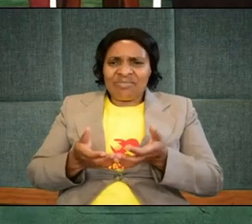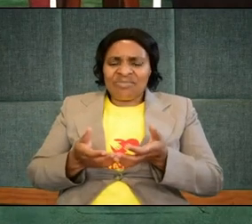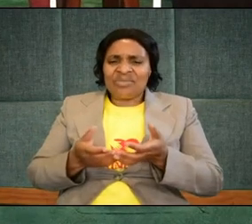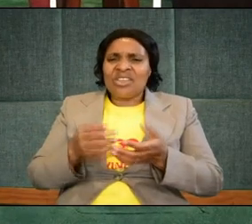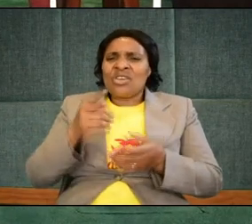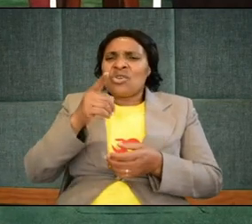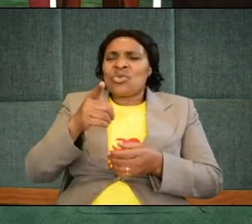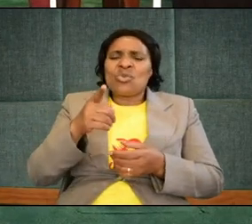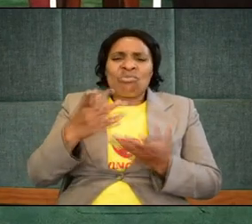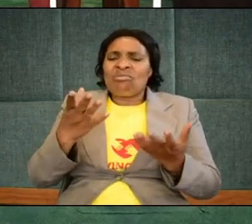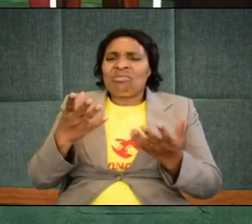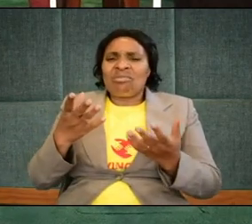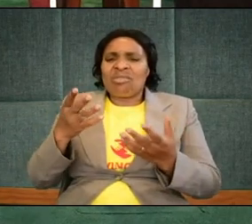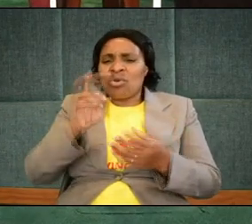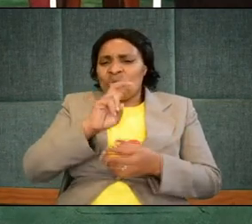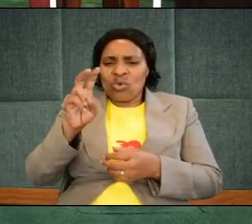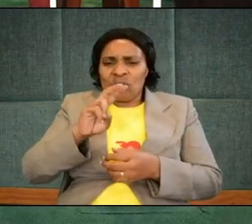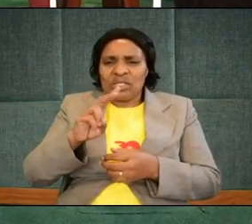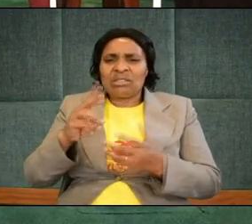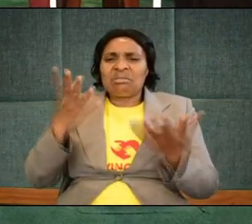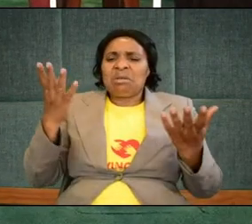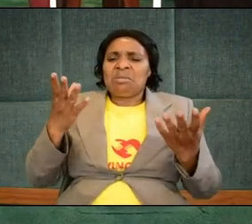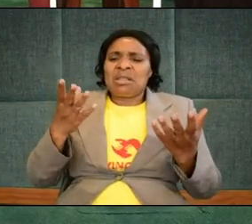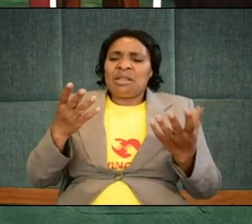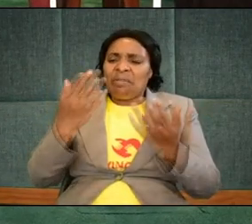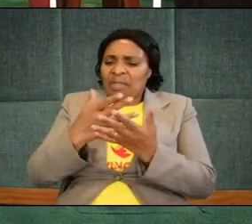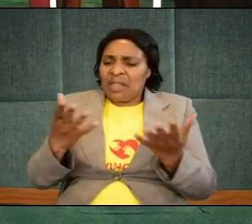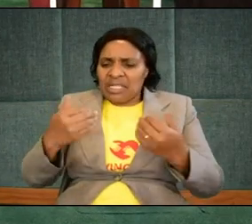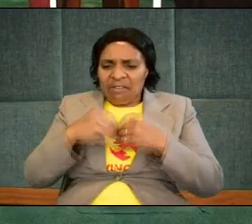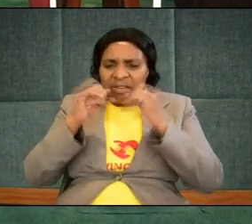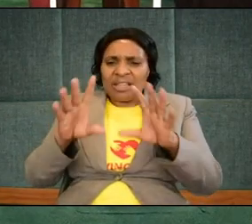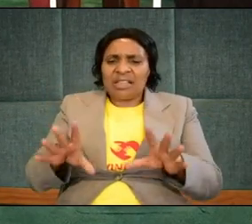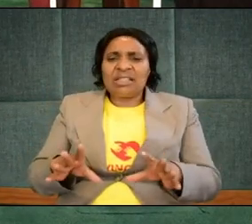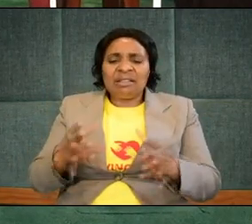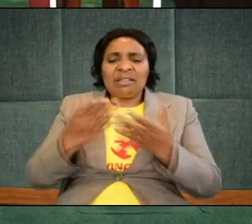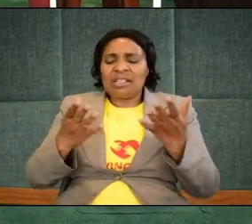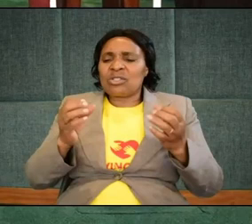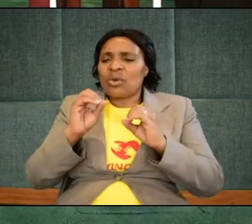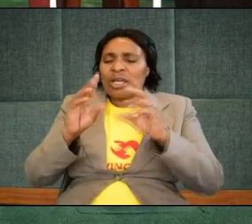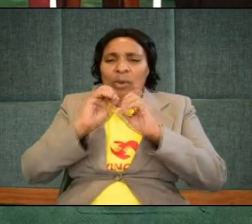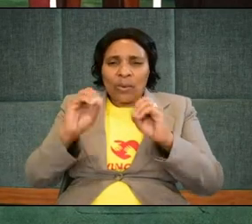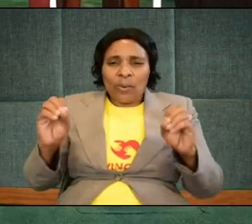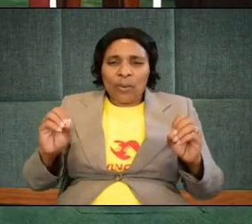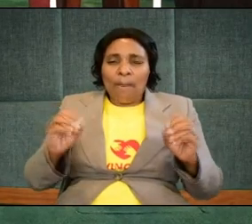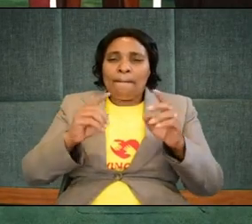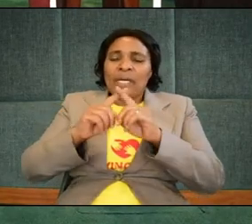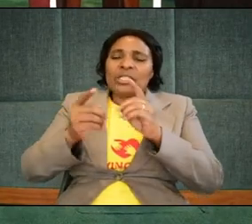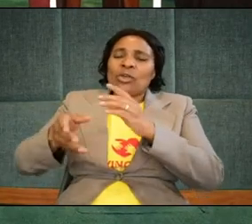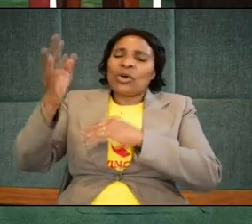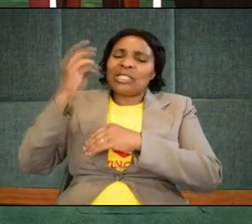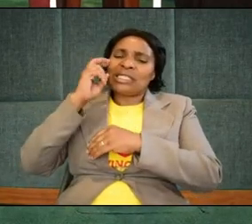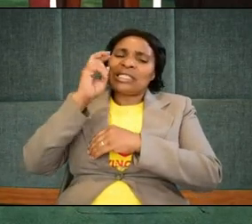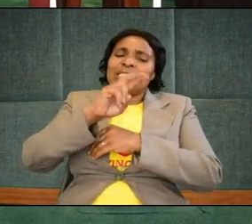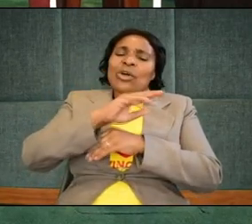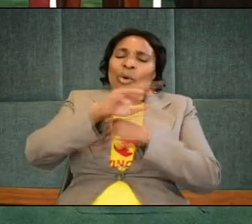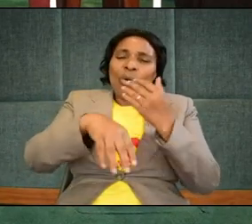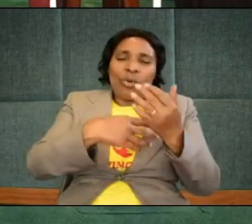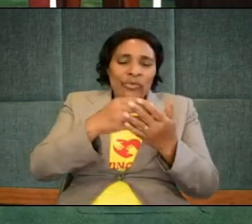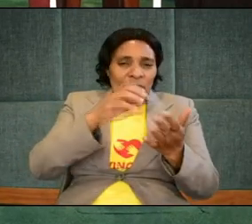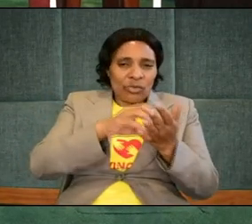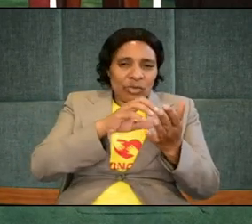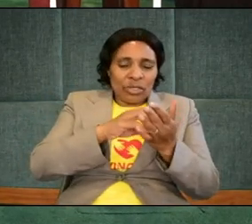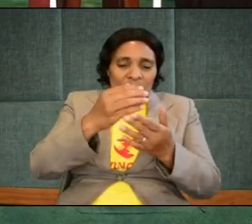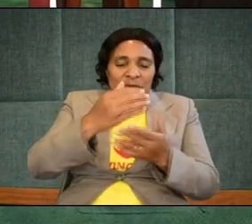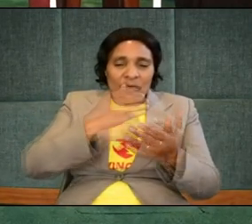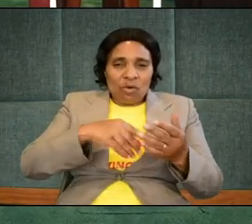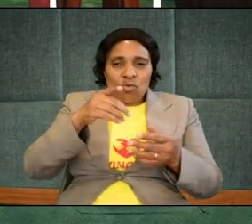don't fret when it looks as though it has run out or things are not going to be okay. God saw the situation which you're in even before you